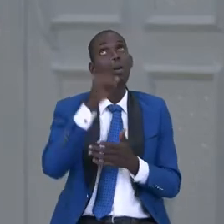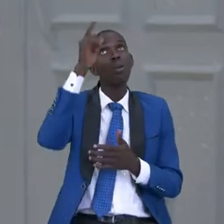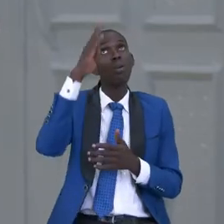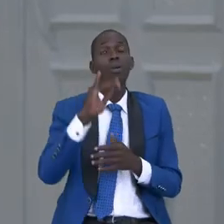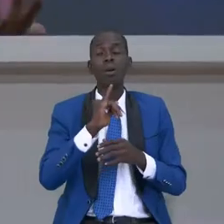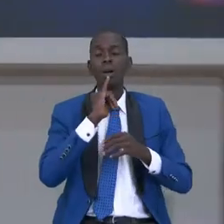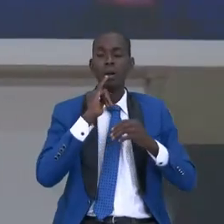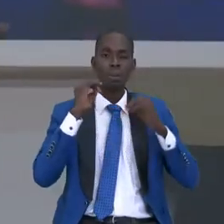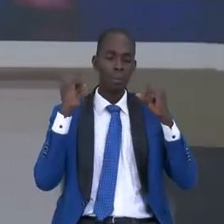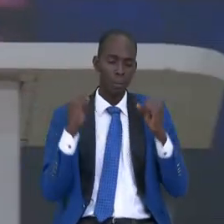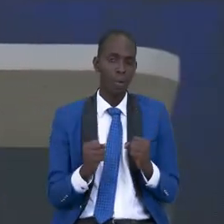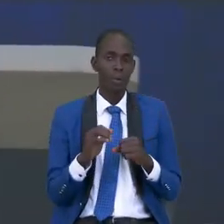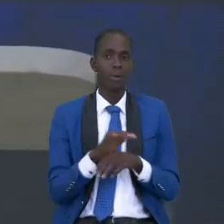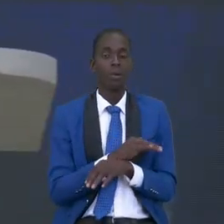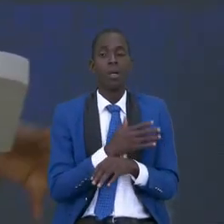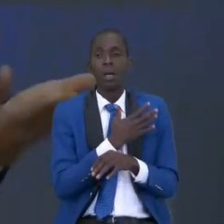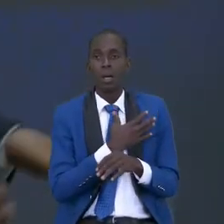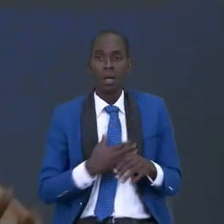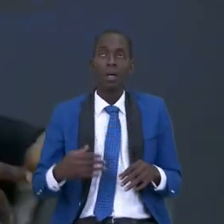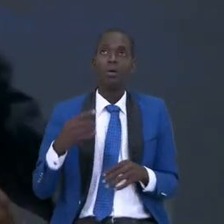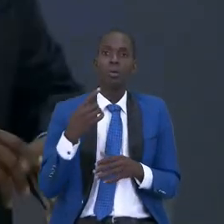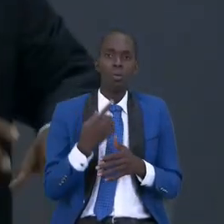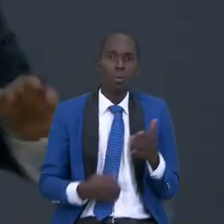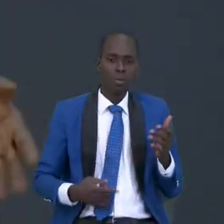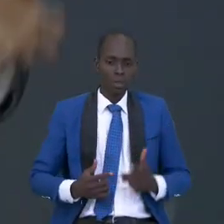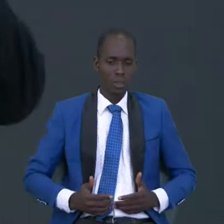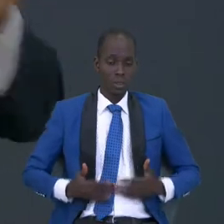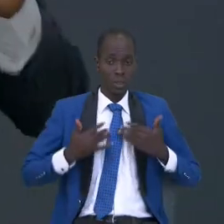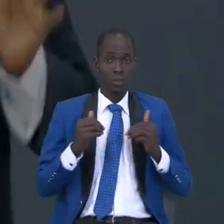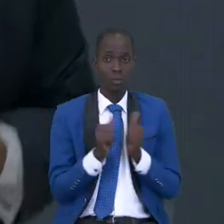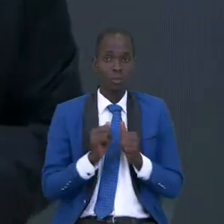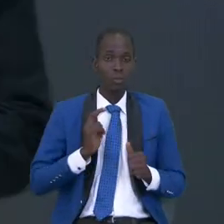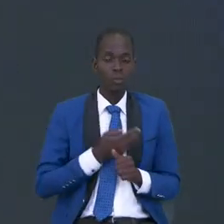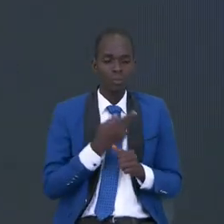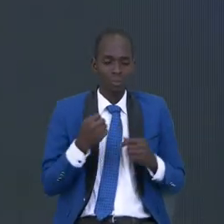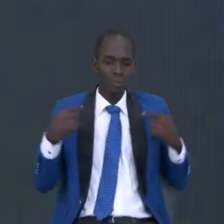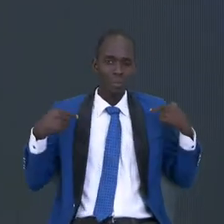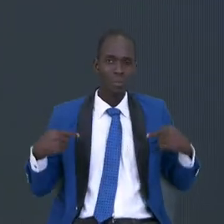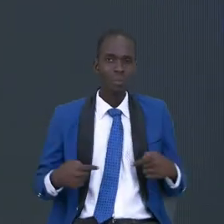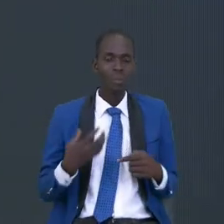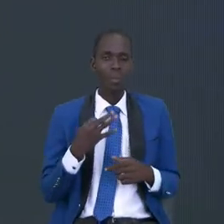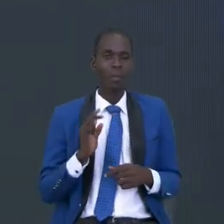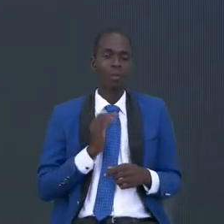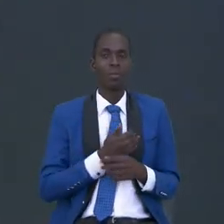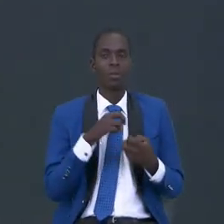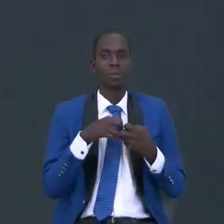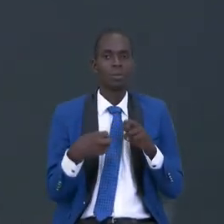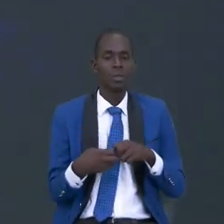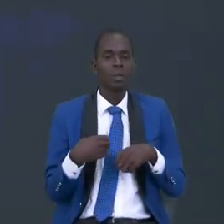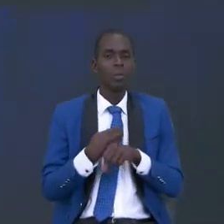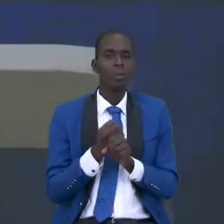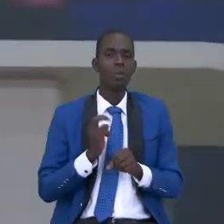And then what lives with us? What we live with? The pain of our problem makes us